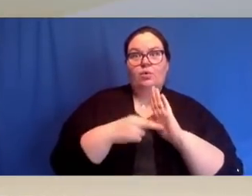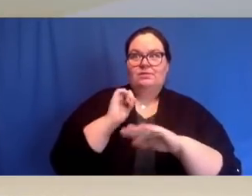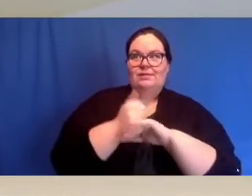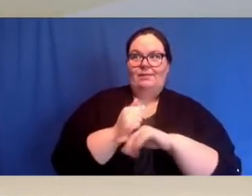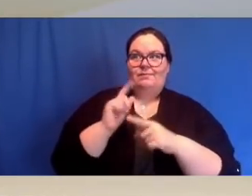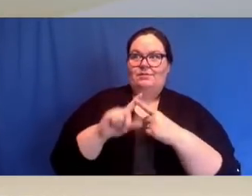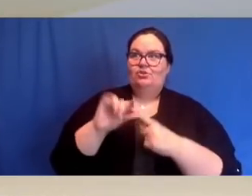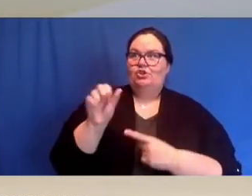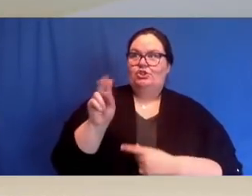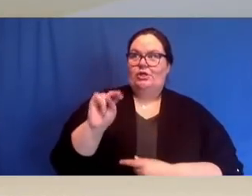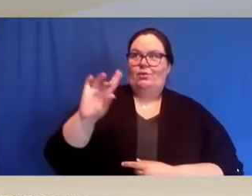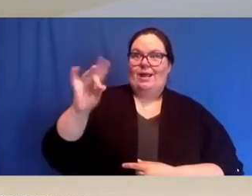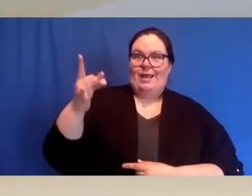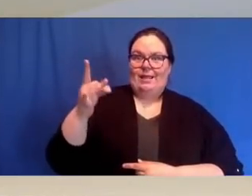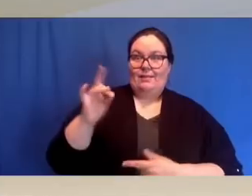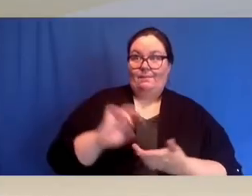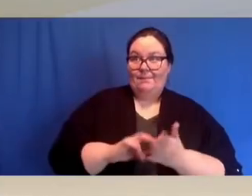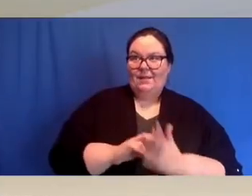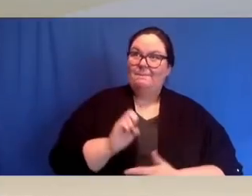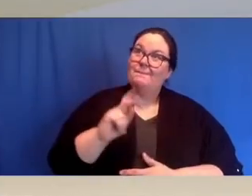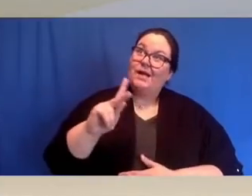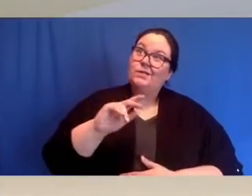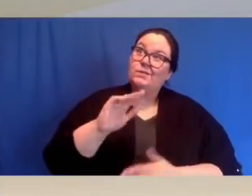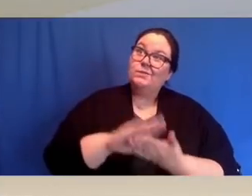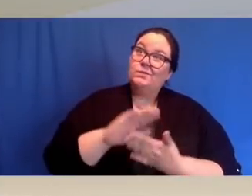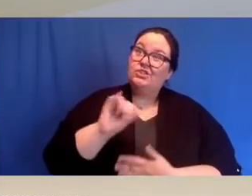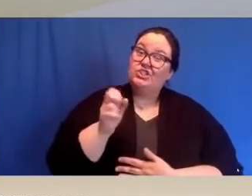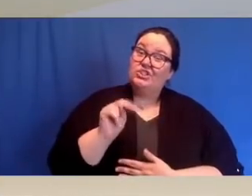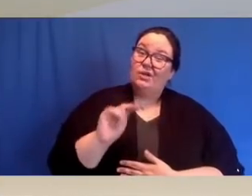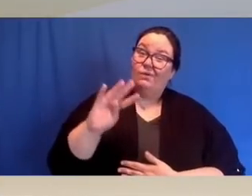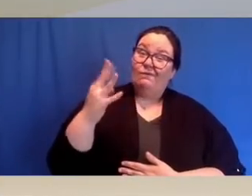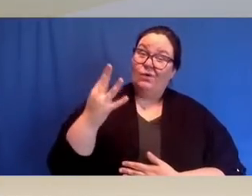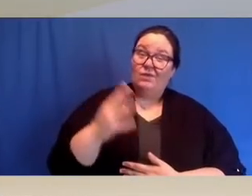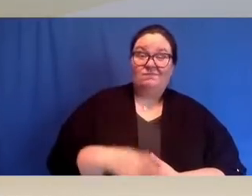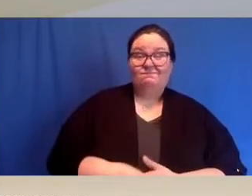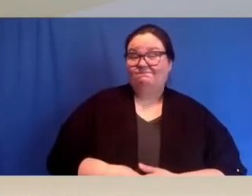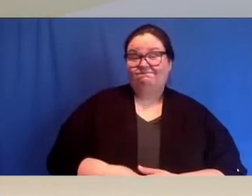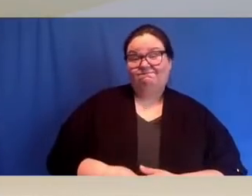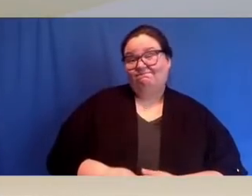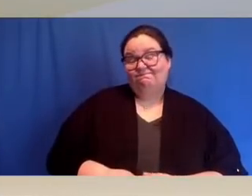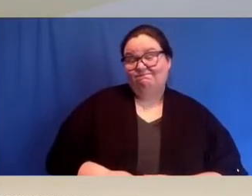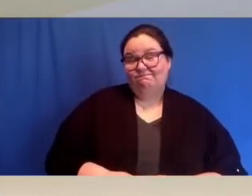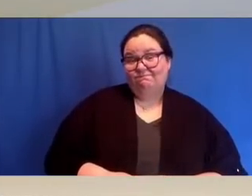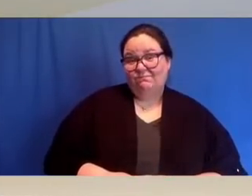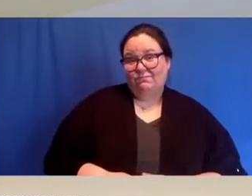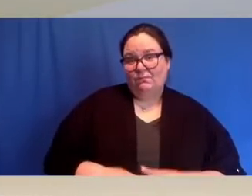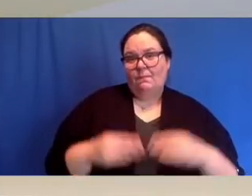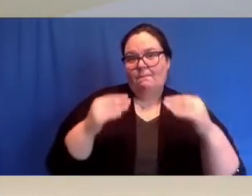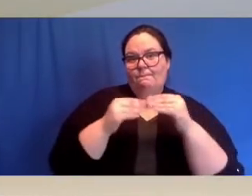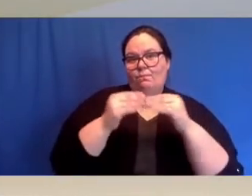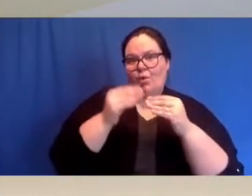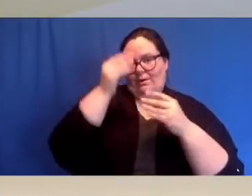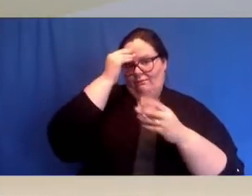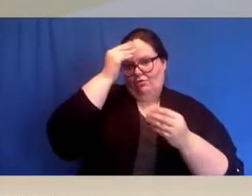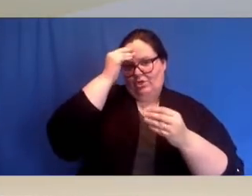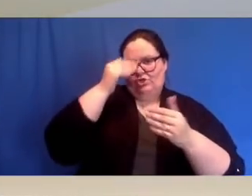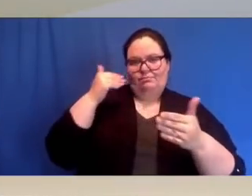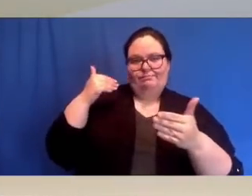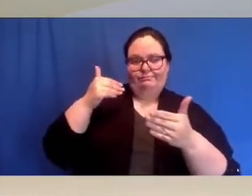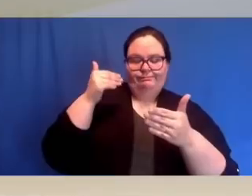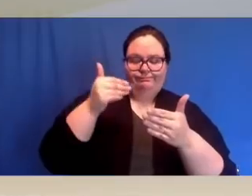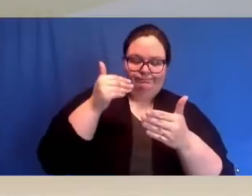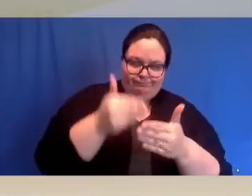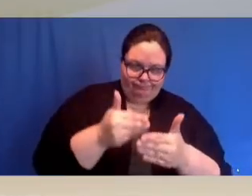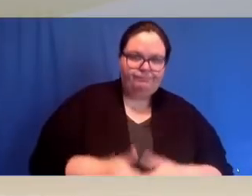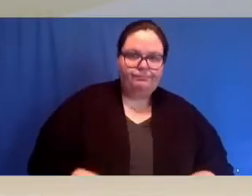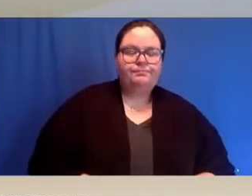minimum, that our students would go back to school on January 4th right now. And we will have a further announcement in the days ahead